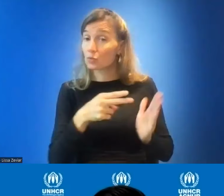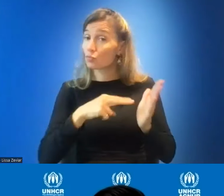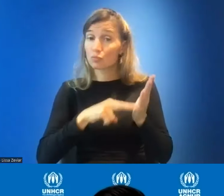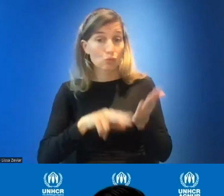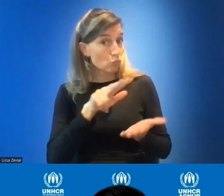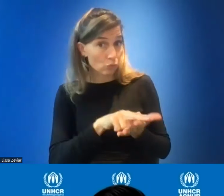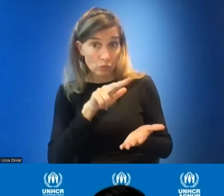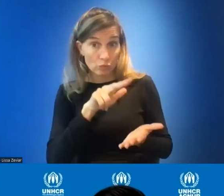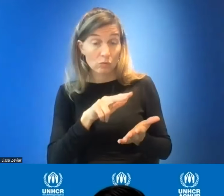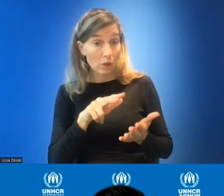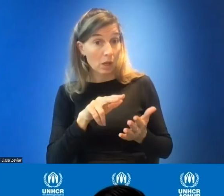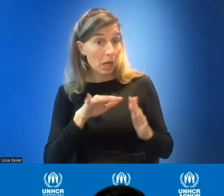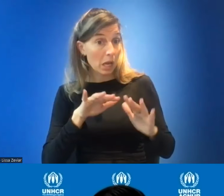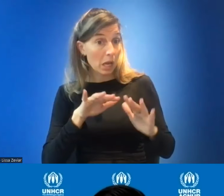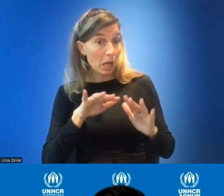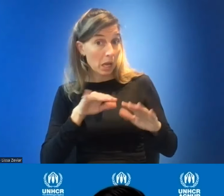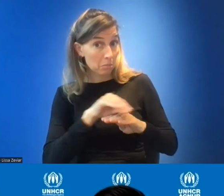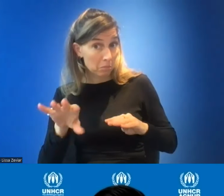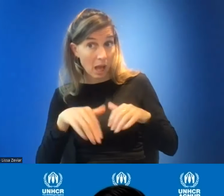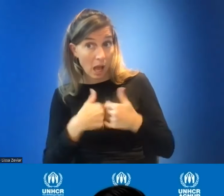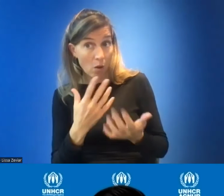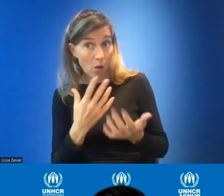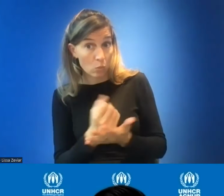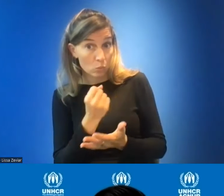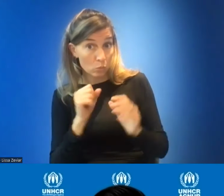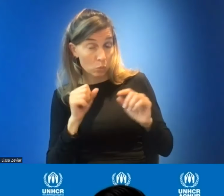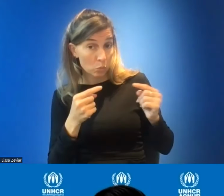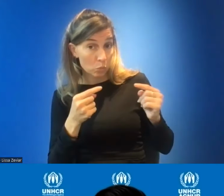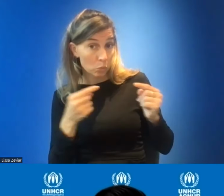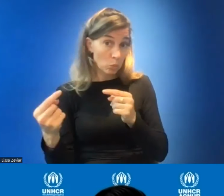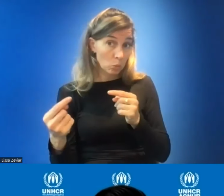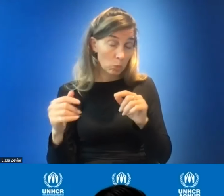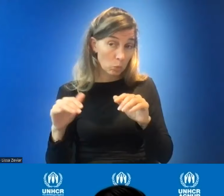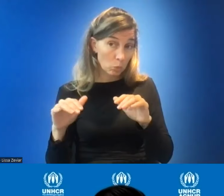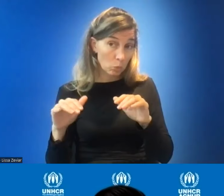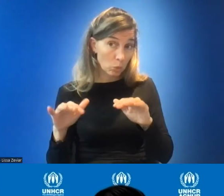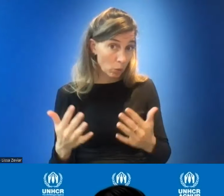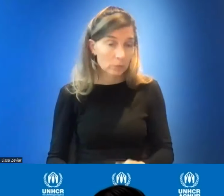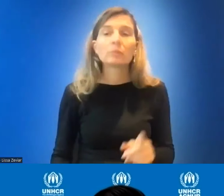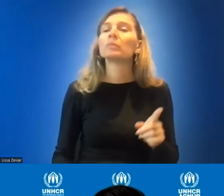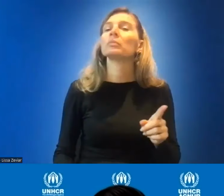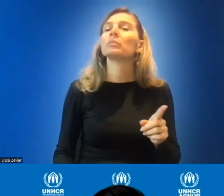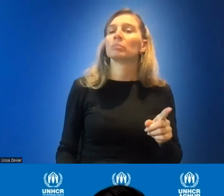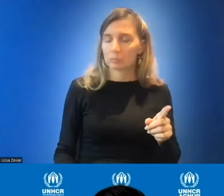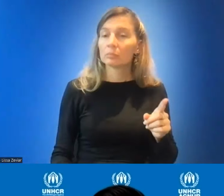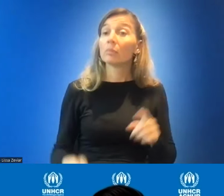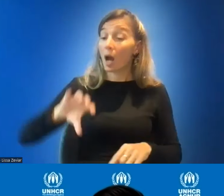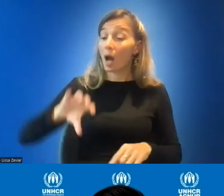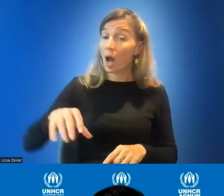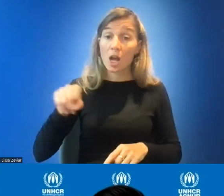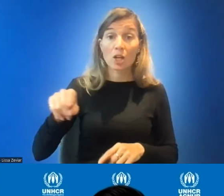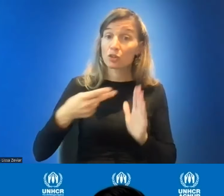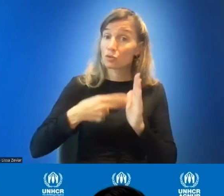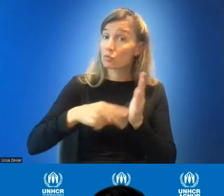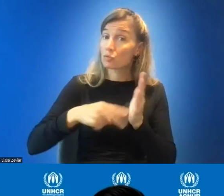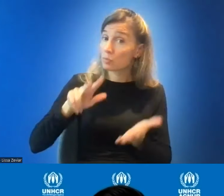Juan Ignacio. Yes, thank you, Ricardo. So countries that did not ratify the UN CRPD, of course, are